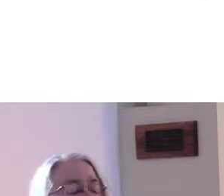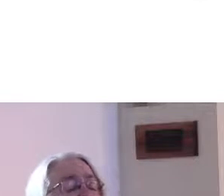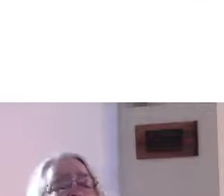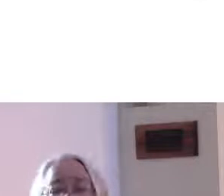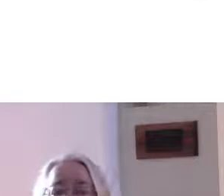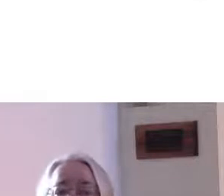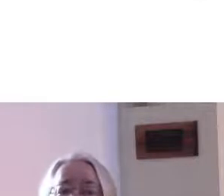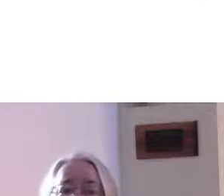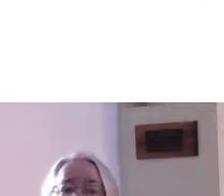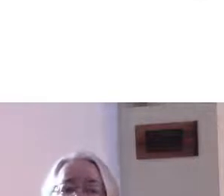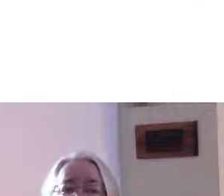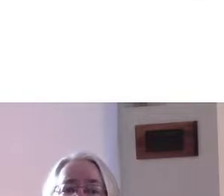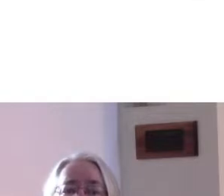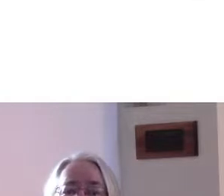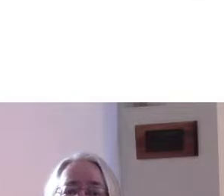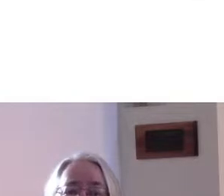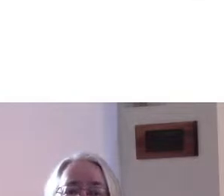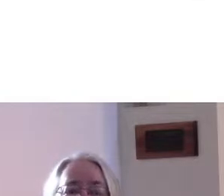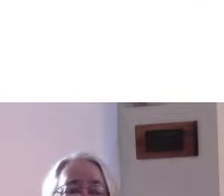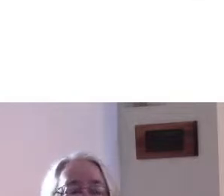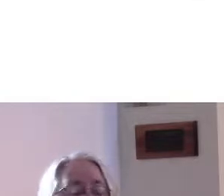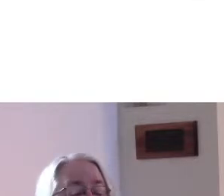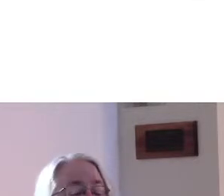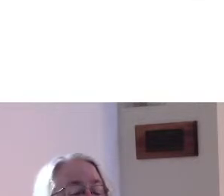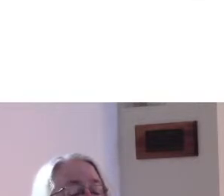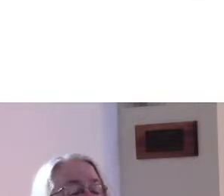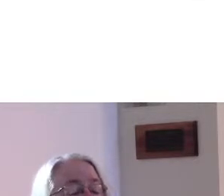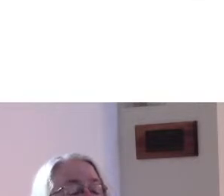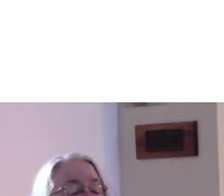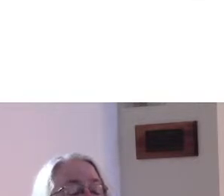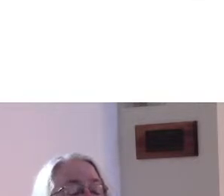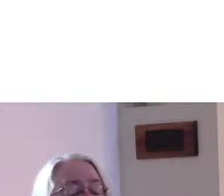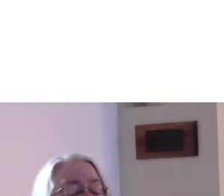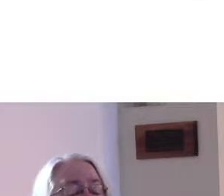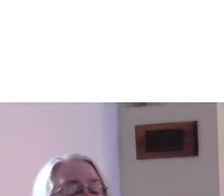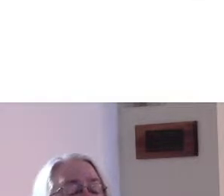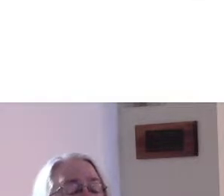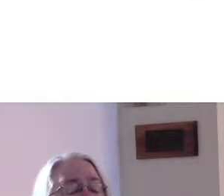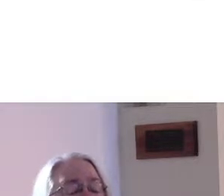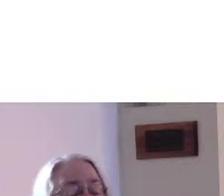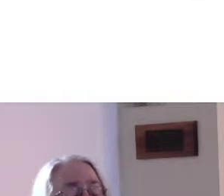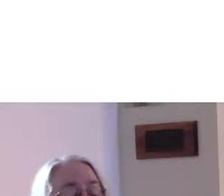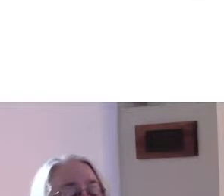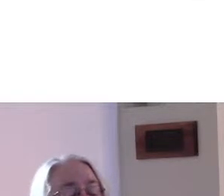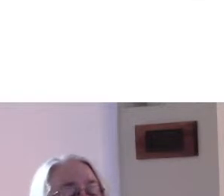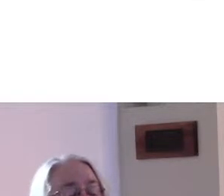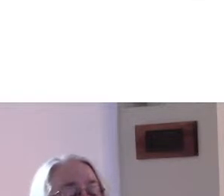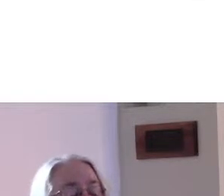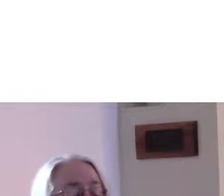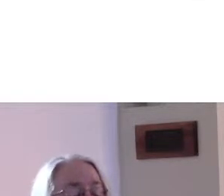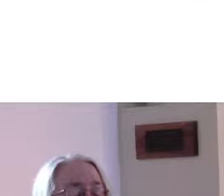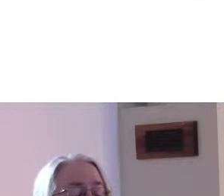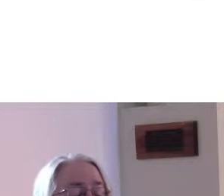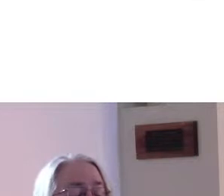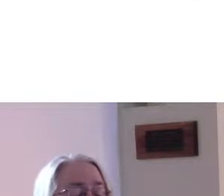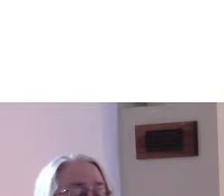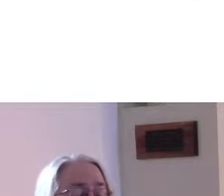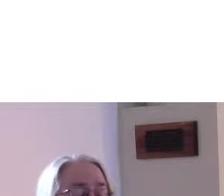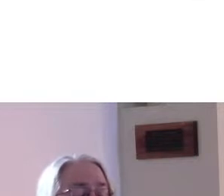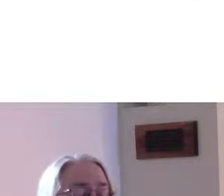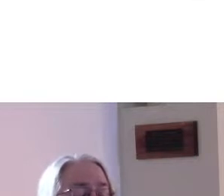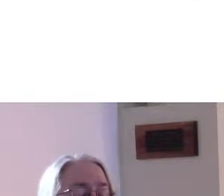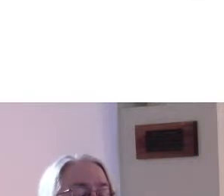agony. Be that teacher faith directs, move